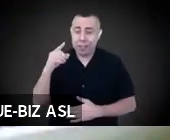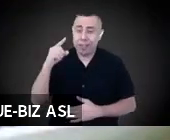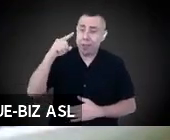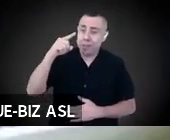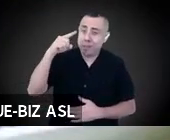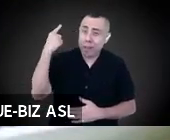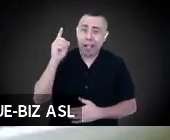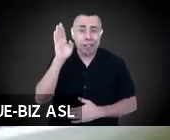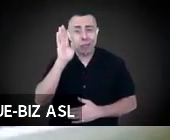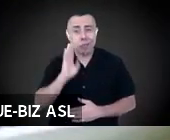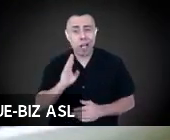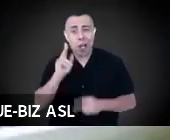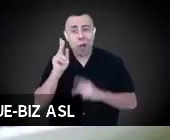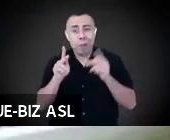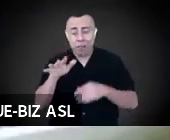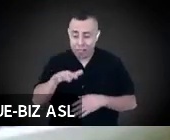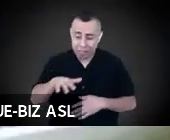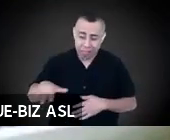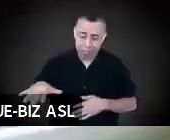on the